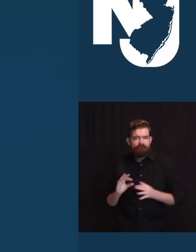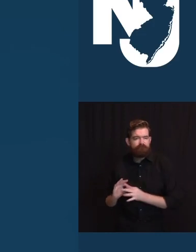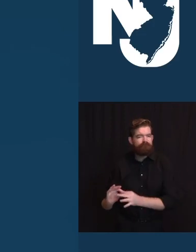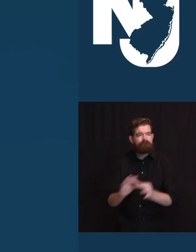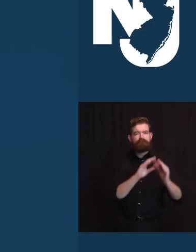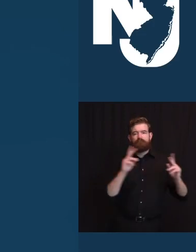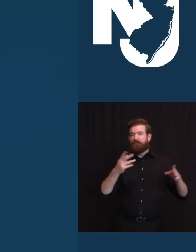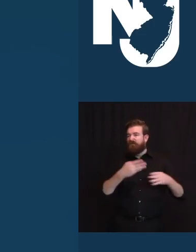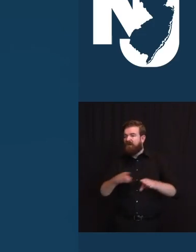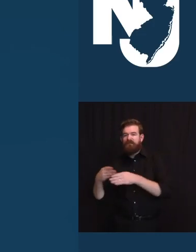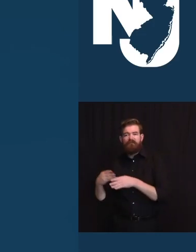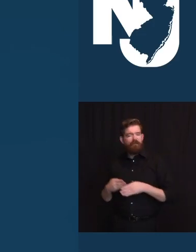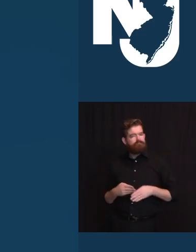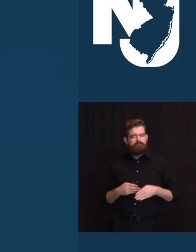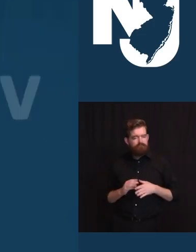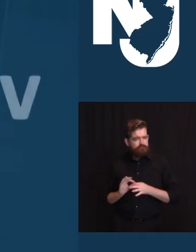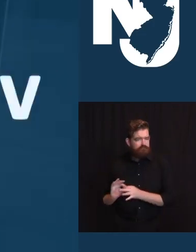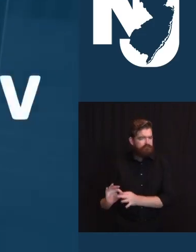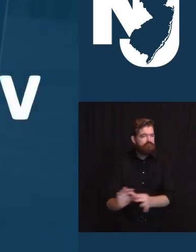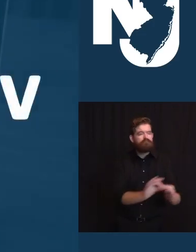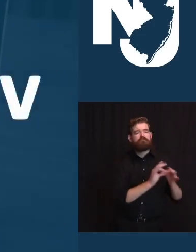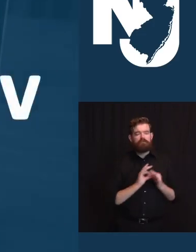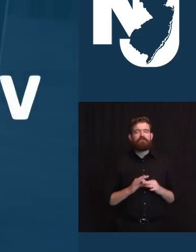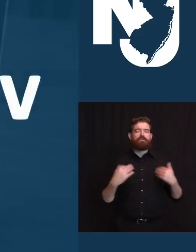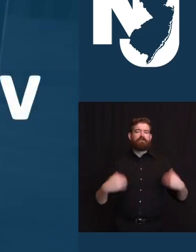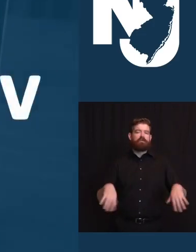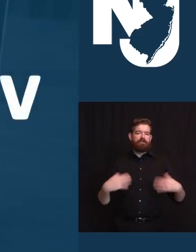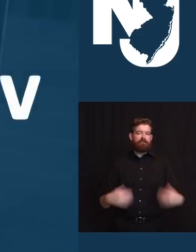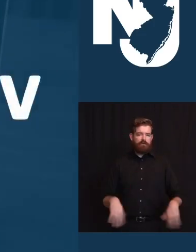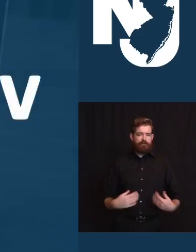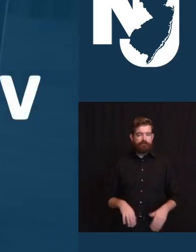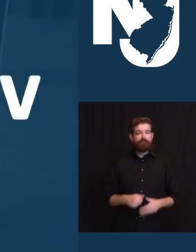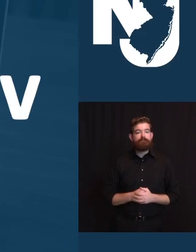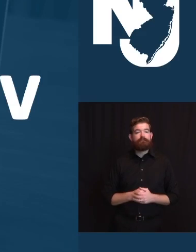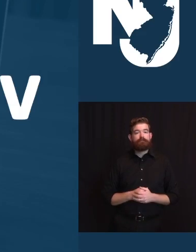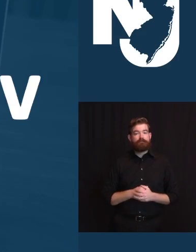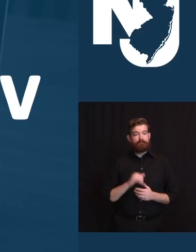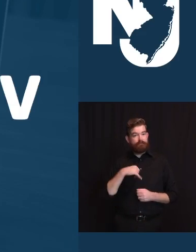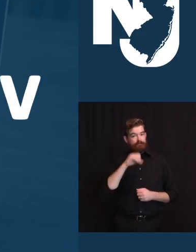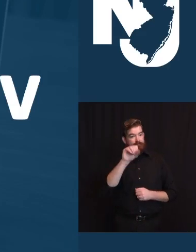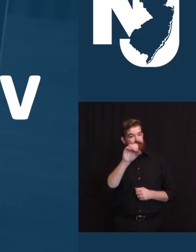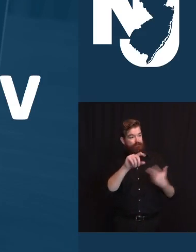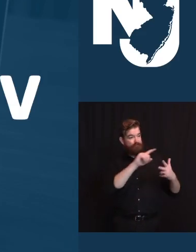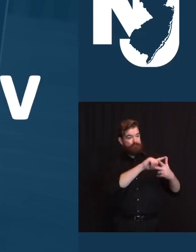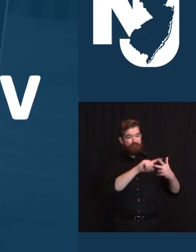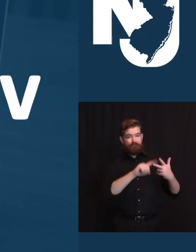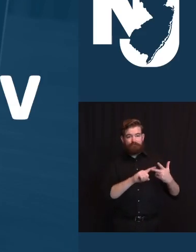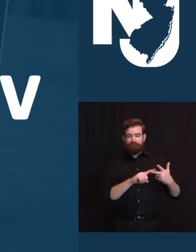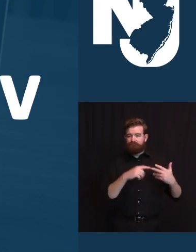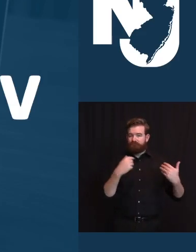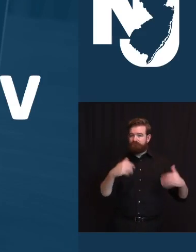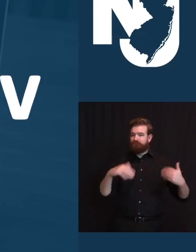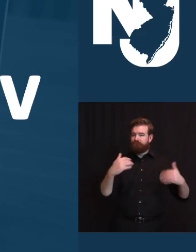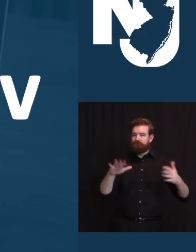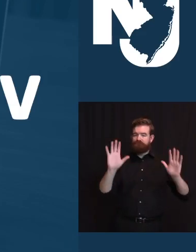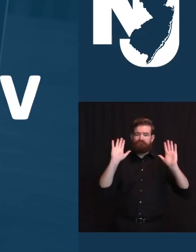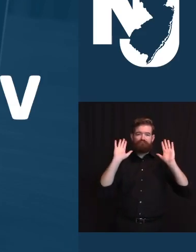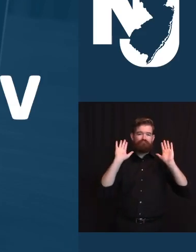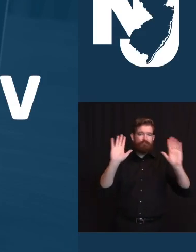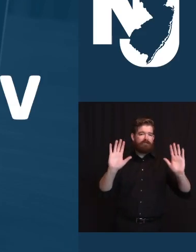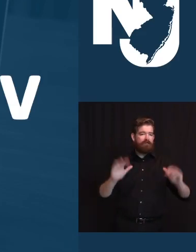live on. 3 great lives led through faith, different faiths, but in both cases, or all 3 cases, through